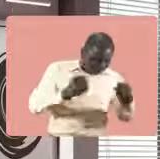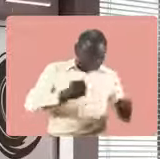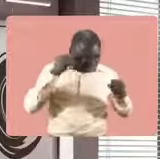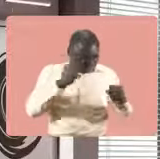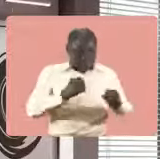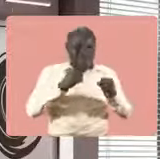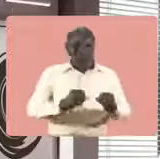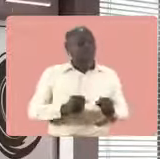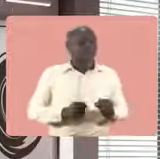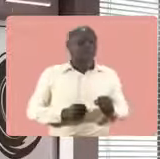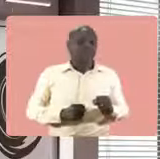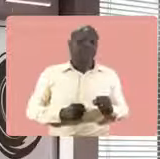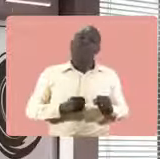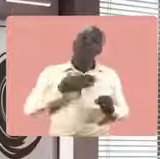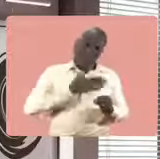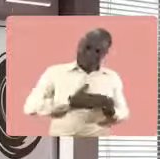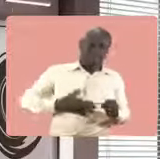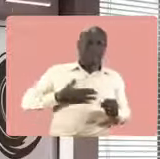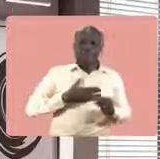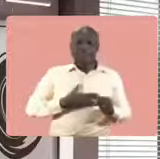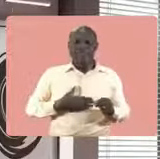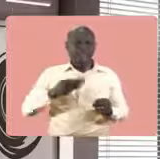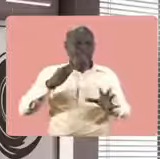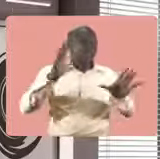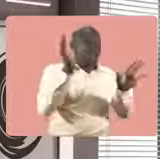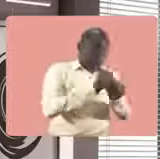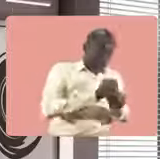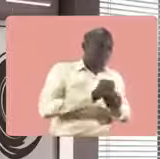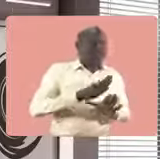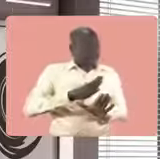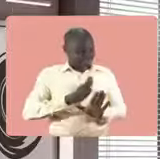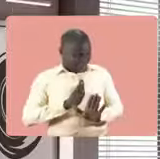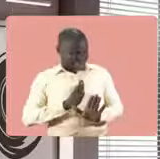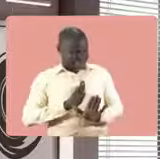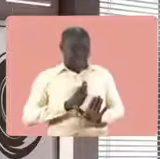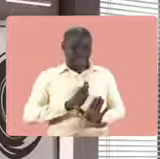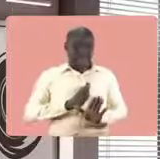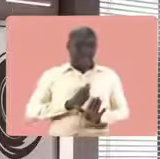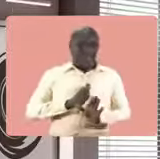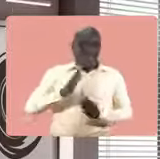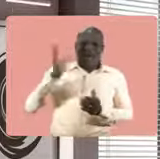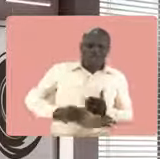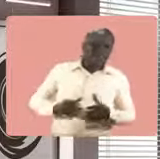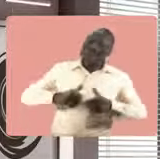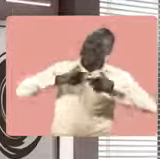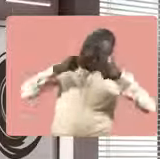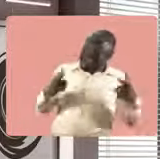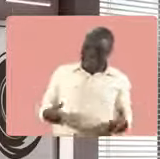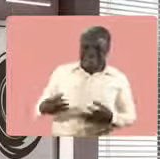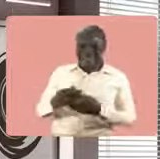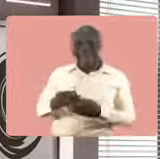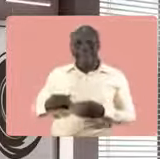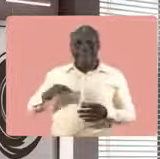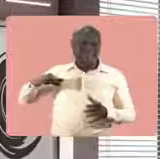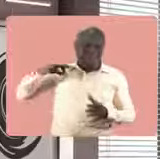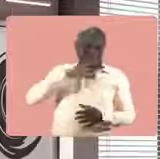kom akom akom akom akom a sa sa party no di enkuni mu a e de ben emfaso de pa ana e beba